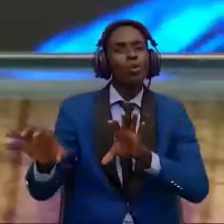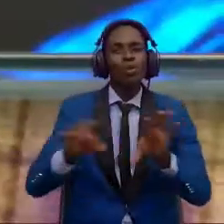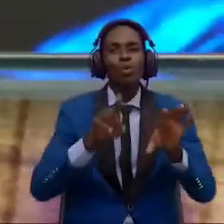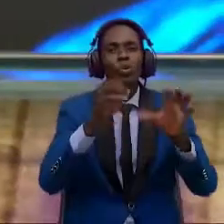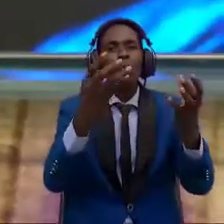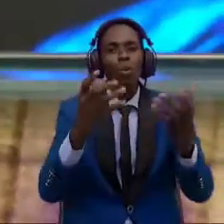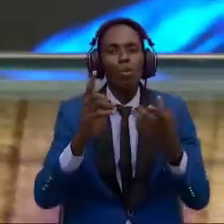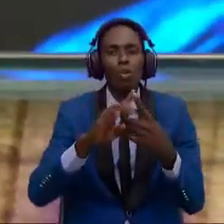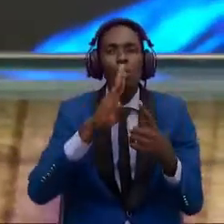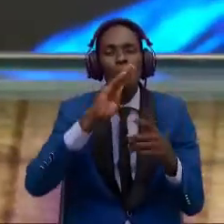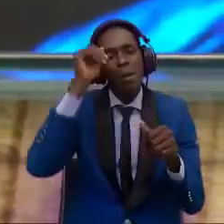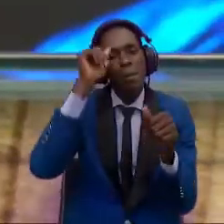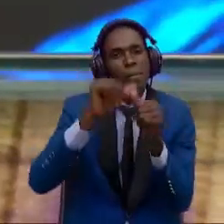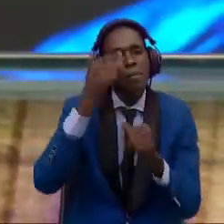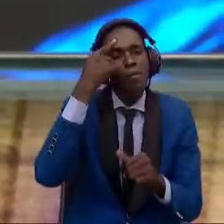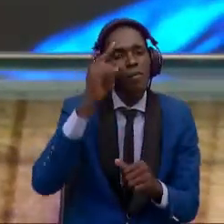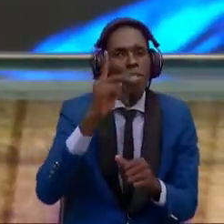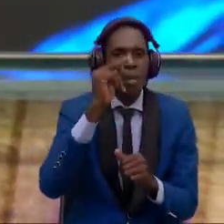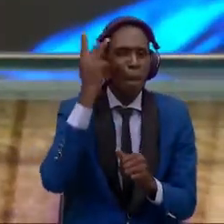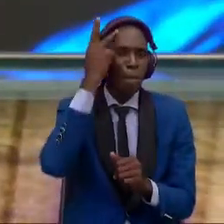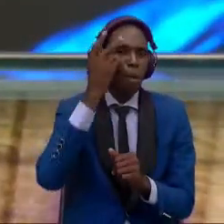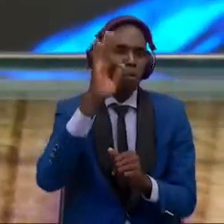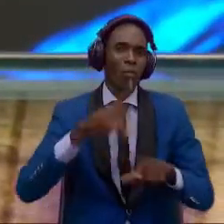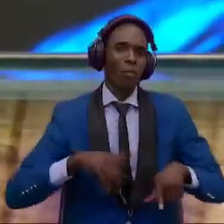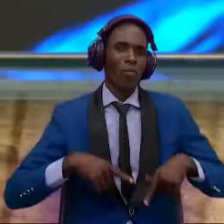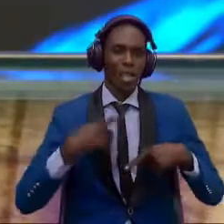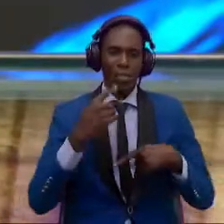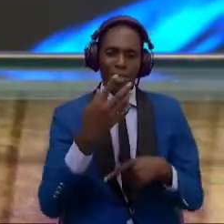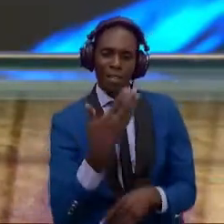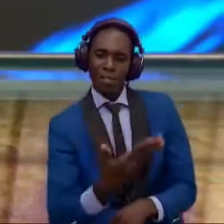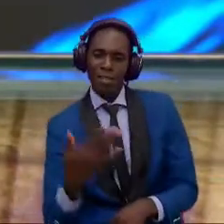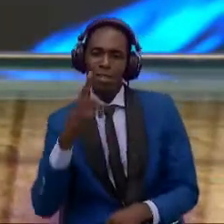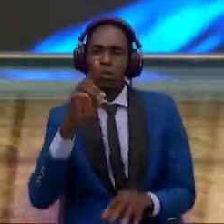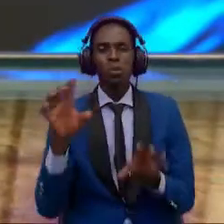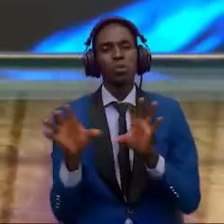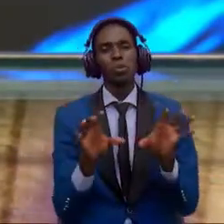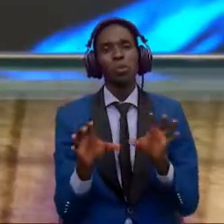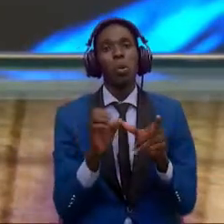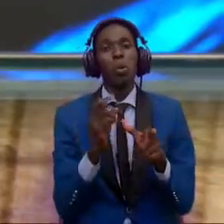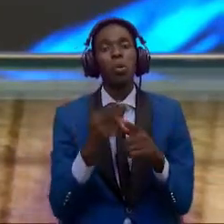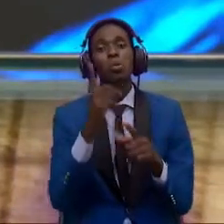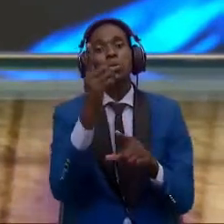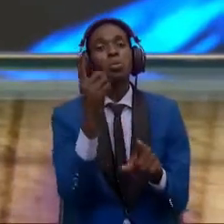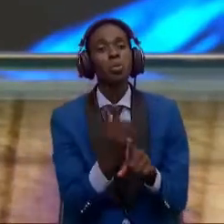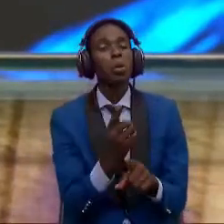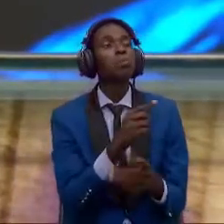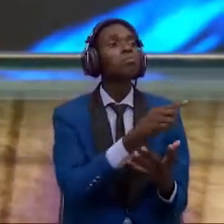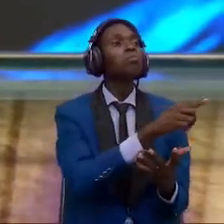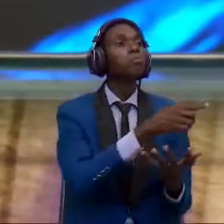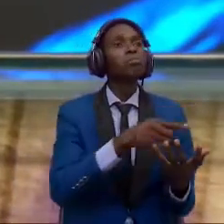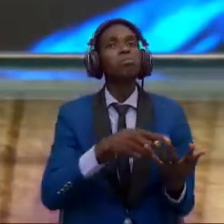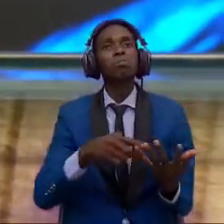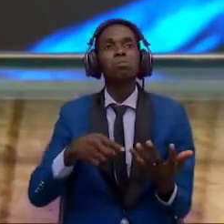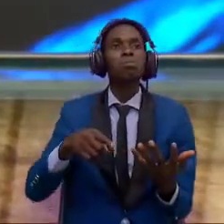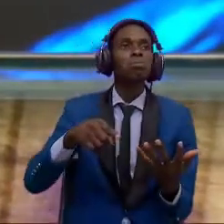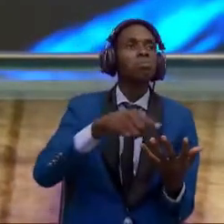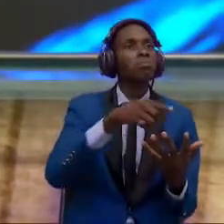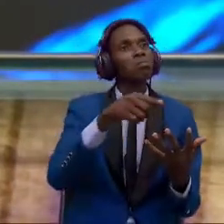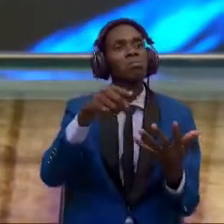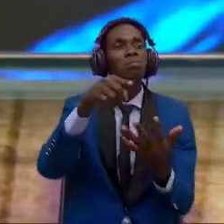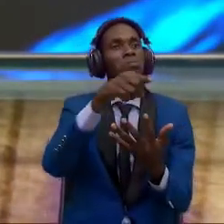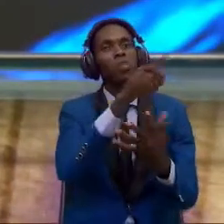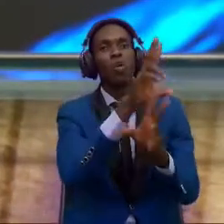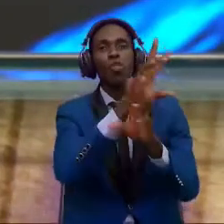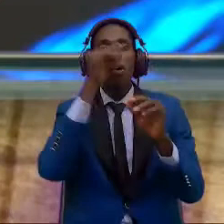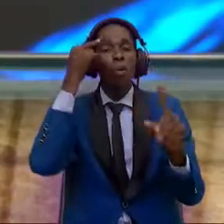The purpose of your life, the things you do. Are you just doing merry-go-round? Are you just walking and there's